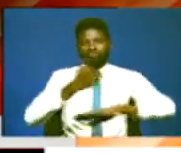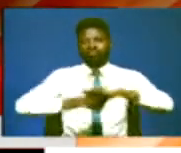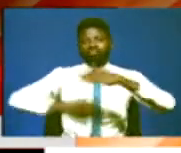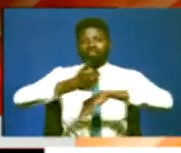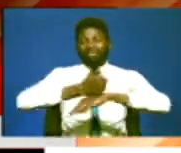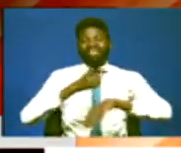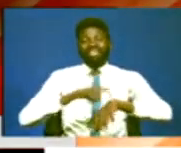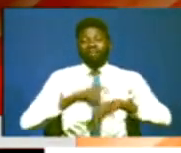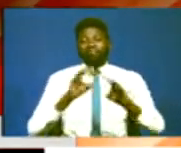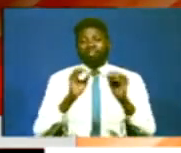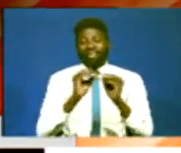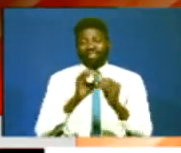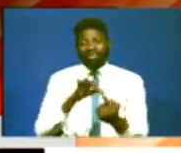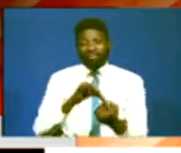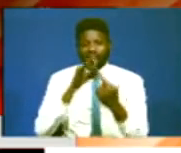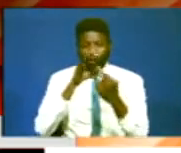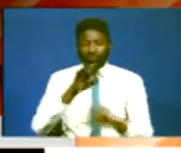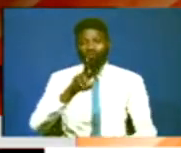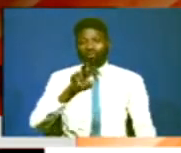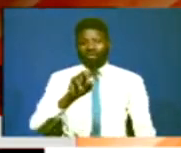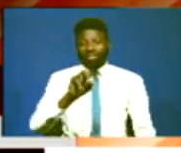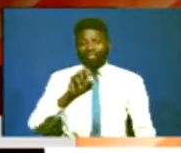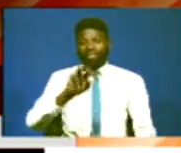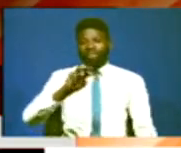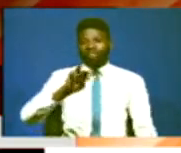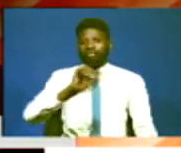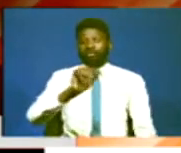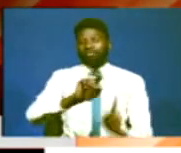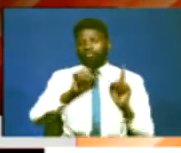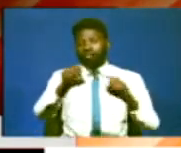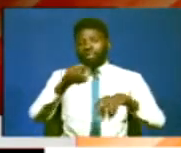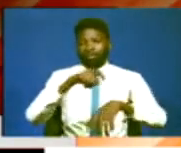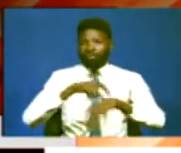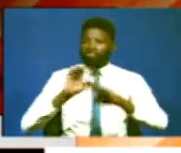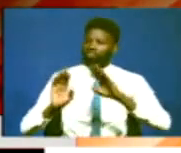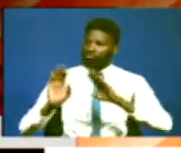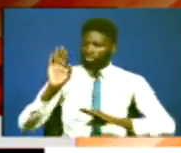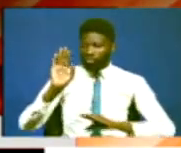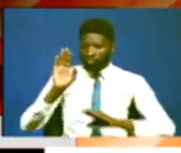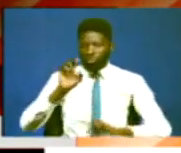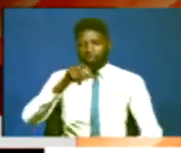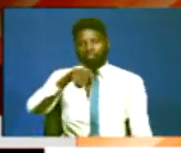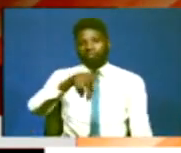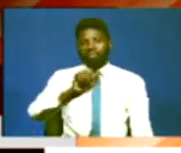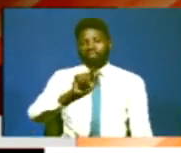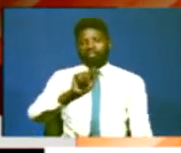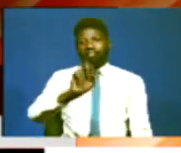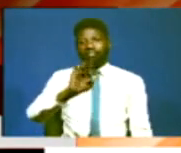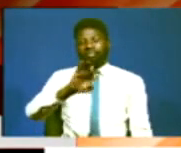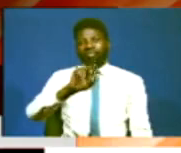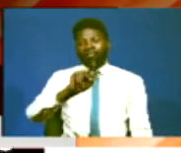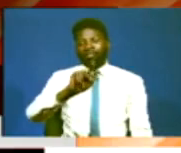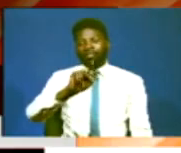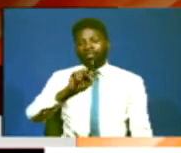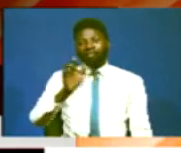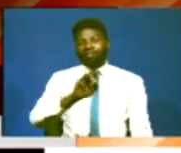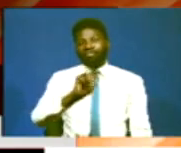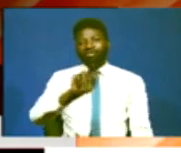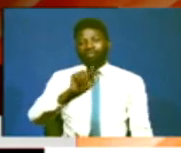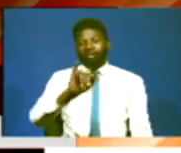of the County Assembly. Speaking after the swearing-in, Patrick Mutai, the County Assembly Speaker, said the new leadership